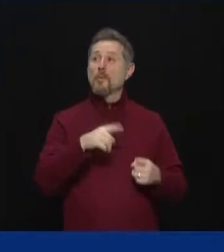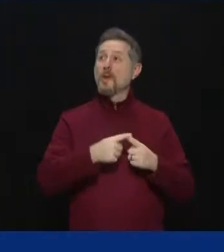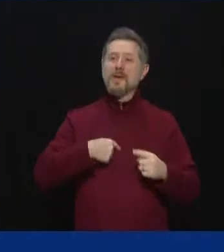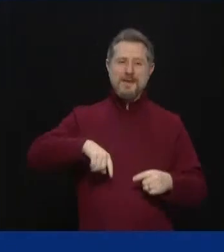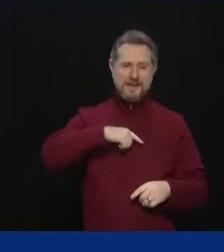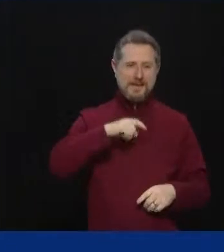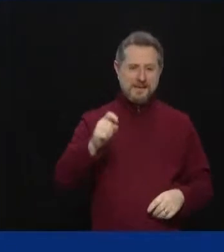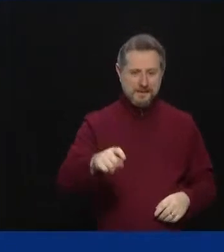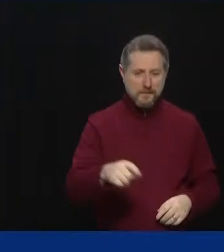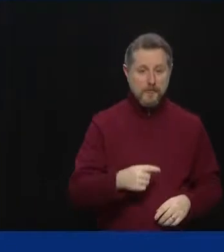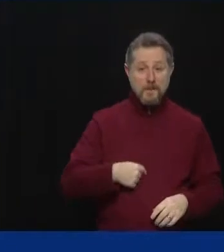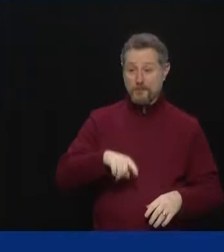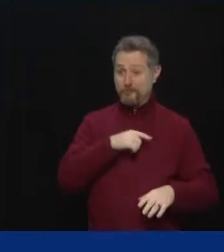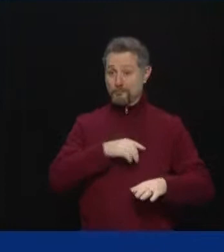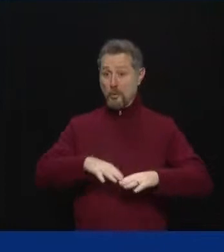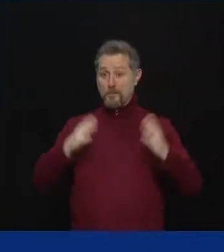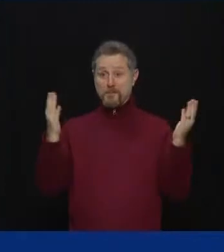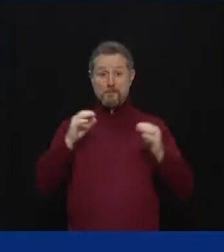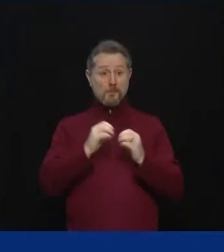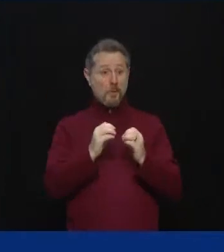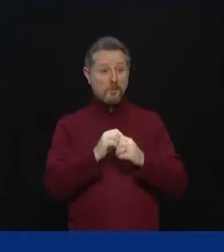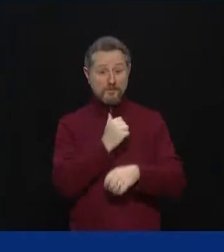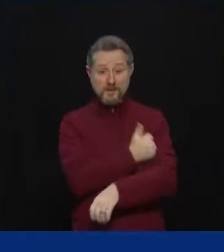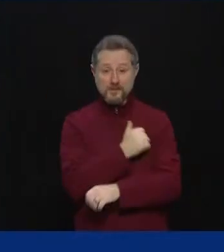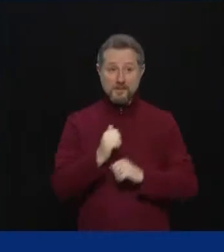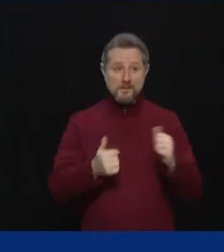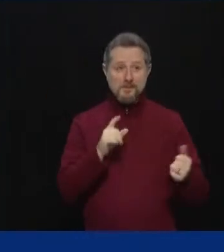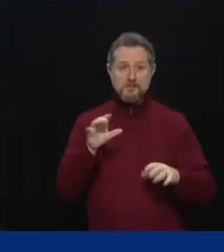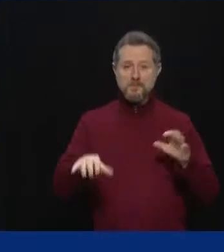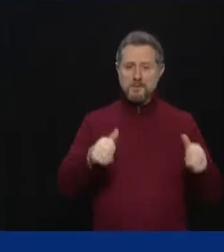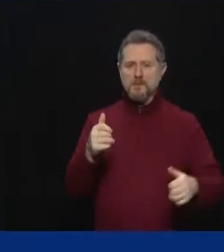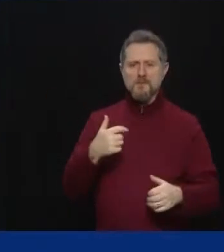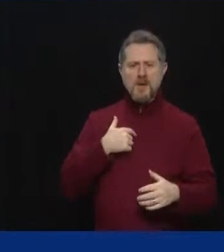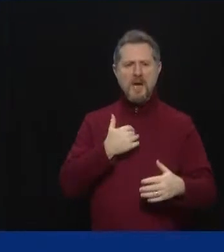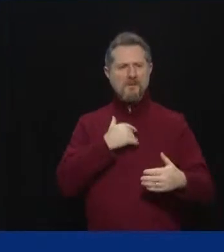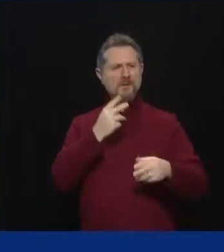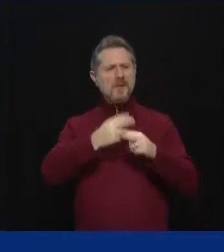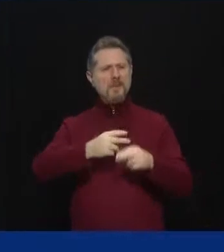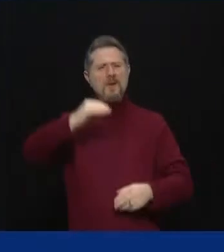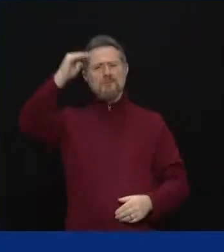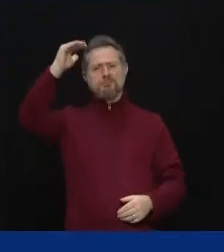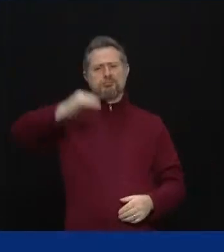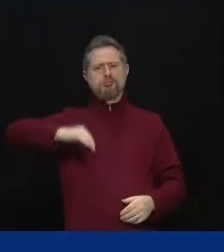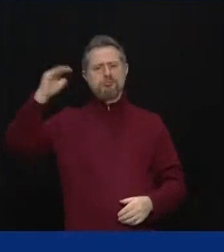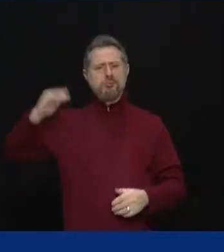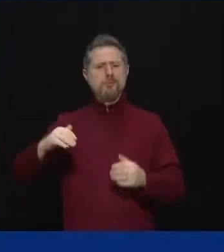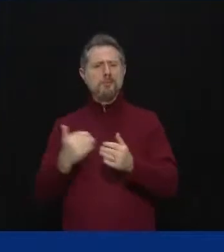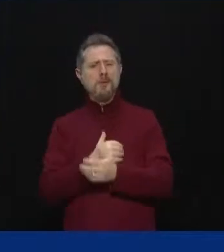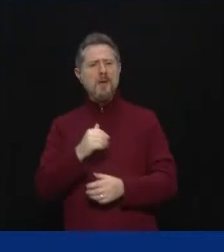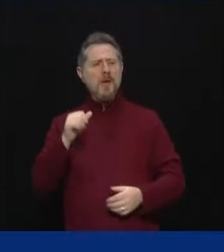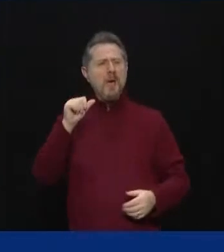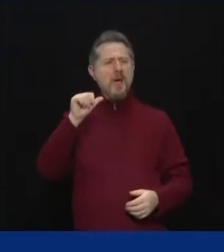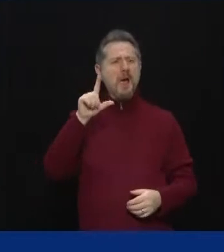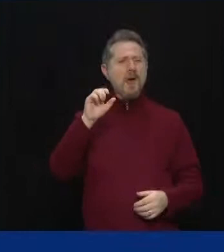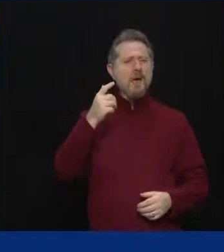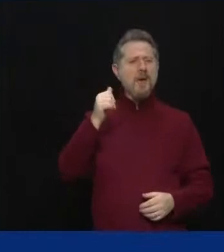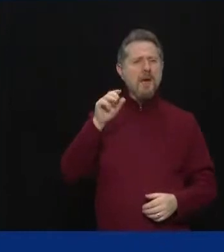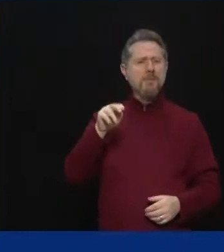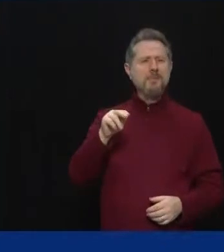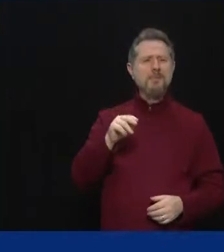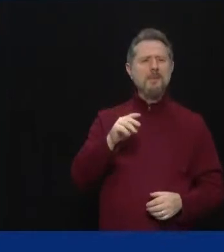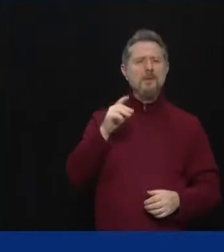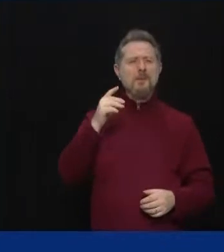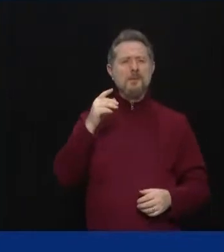vaccination sites. We have existing ones already. Here's a list. We have brand new ones in Allegheny, Broome, Clinton, Cortland, Delaware, Erie,